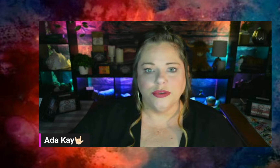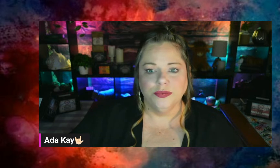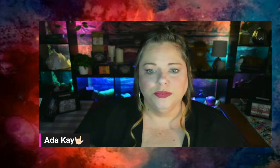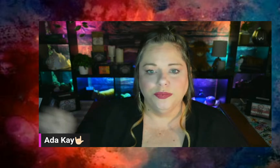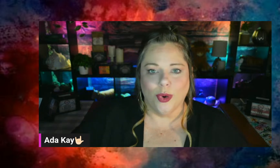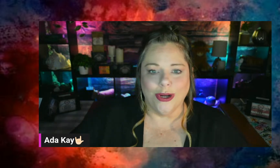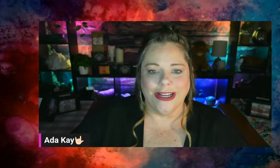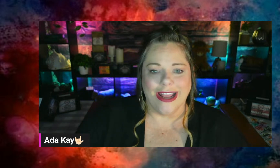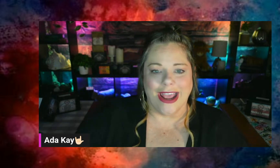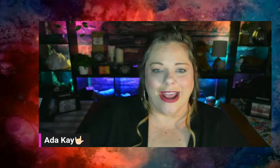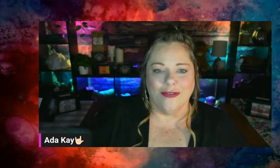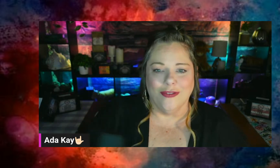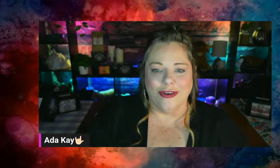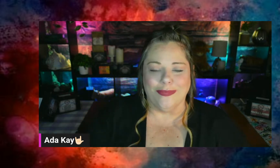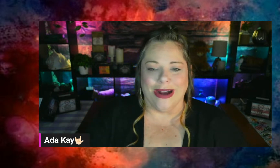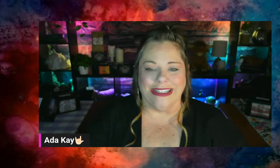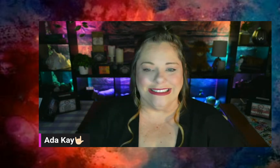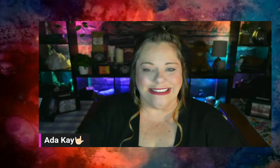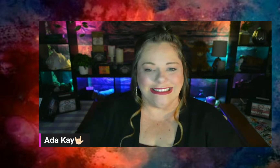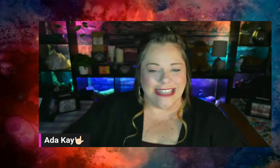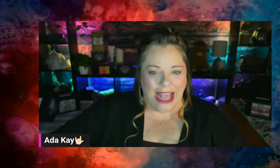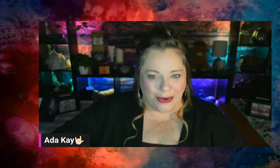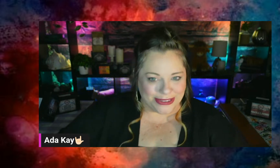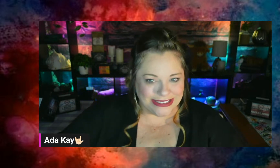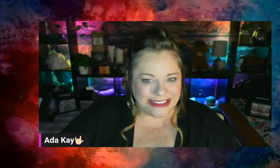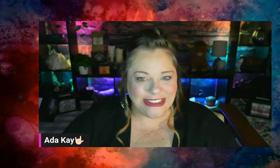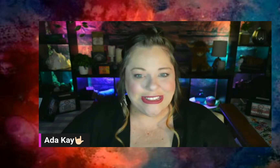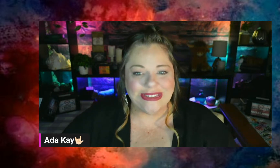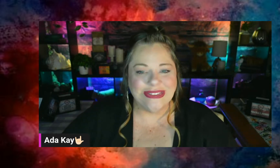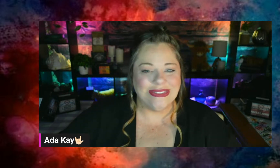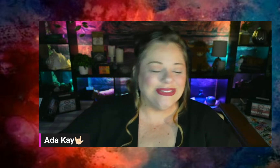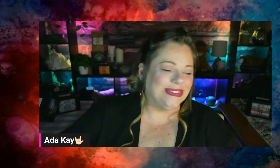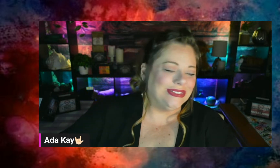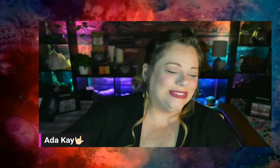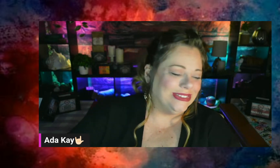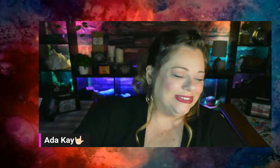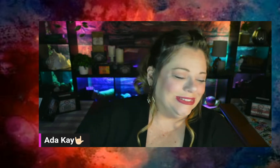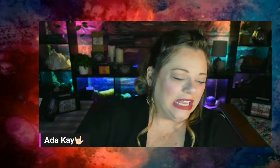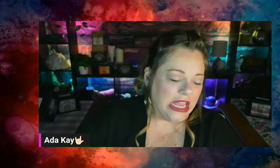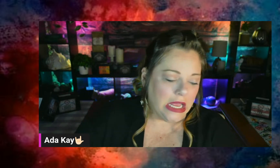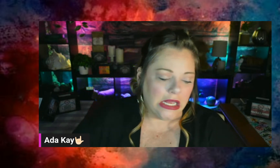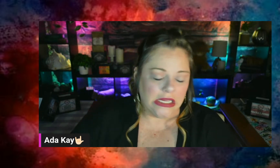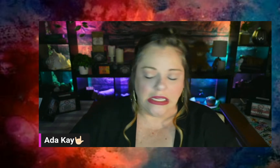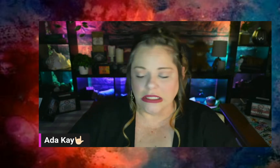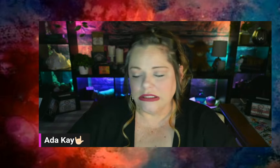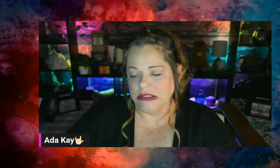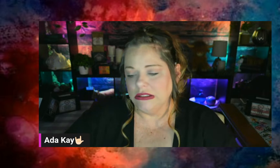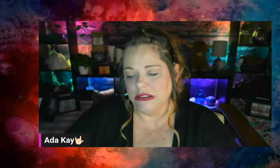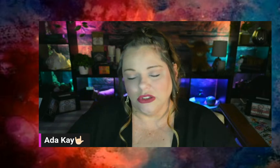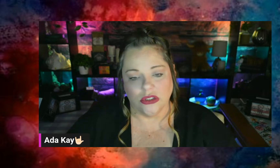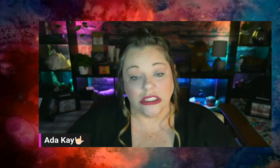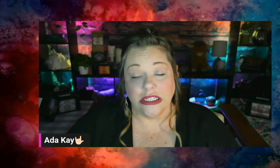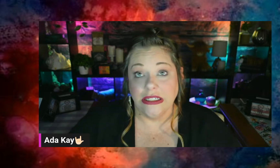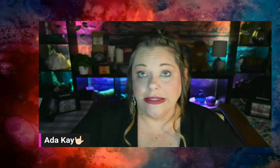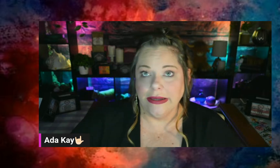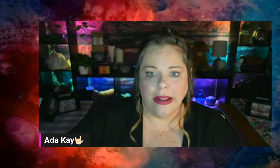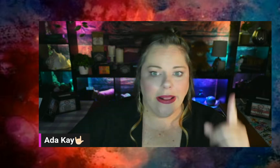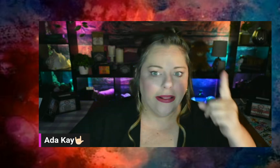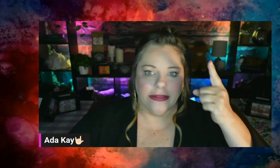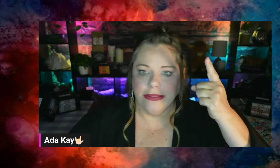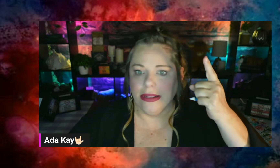Well, good morning, everybody. How are you? Yes, it's